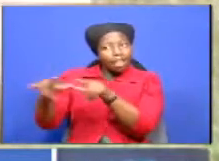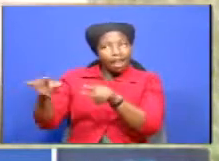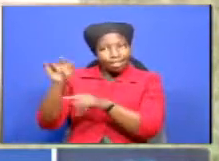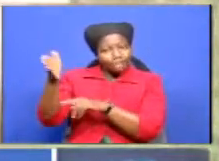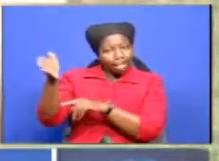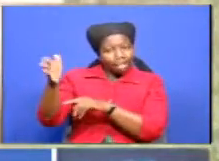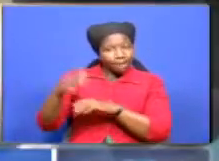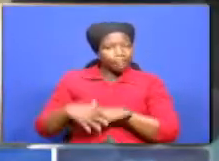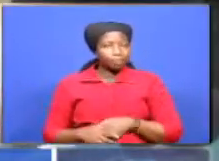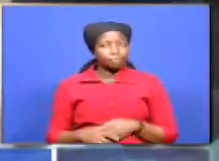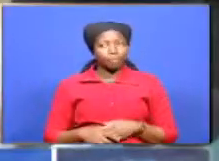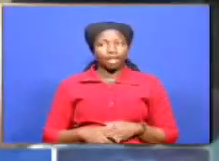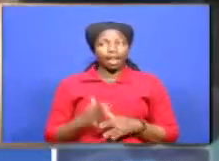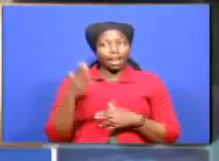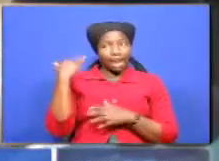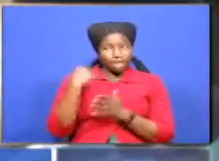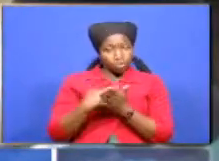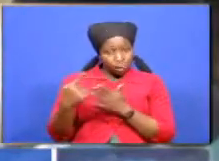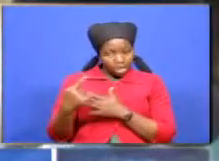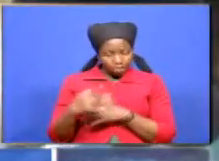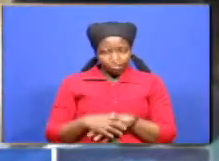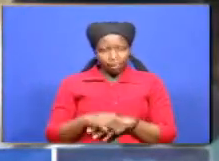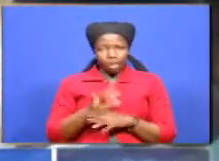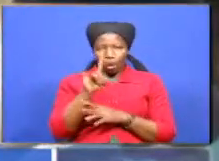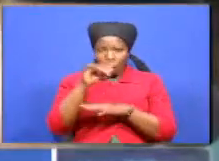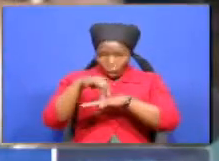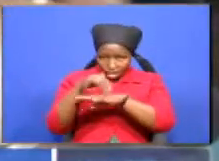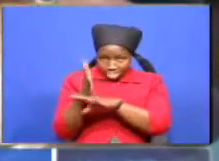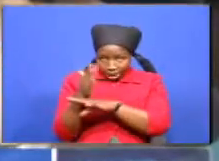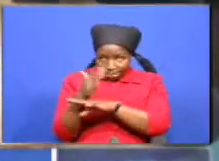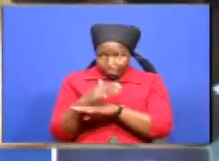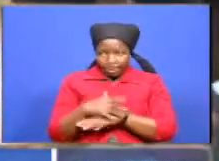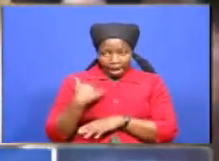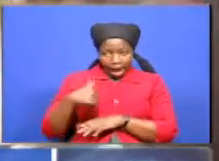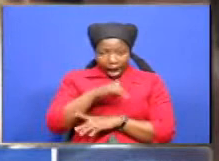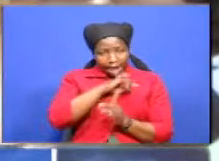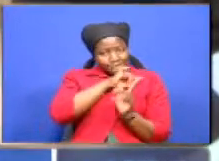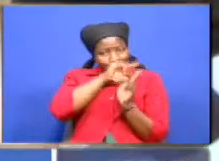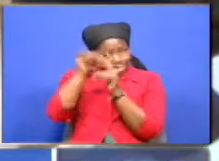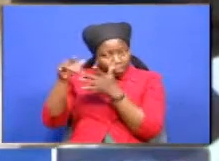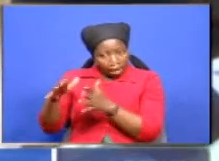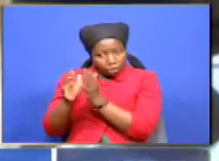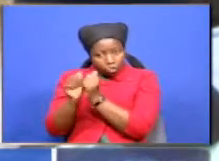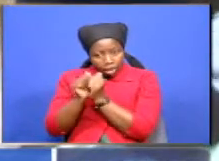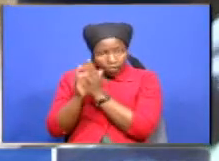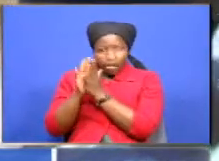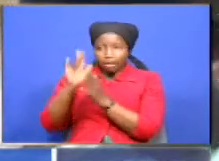week but one, it was on Thursday, tulikuja hapa na PS Muragori,